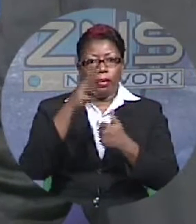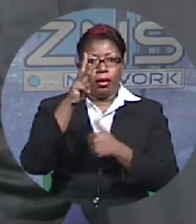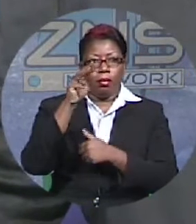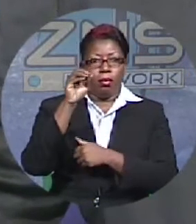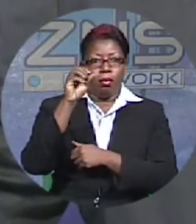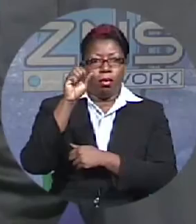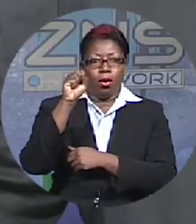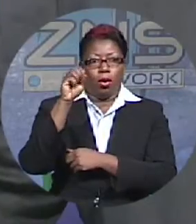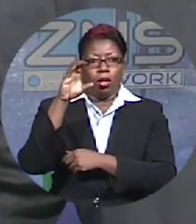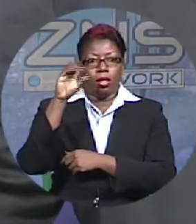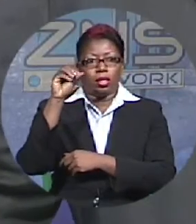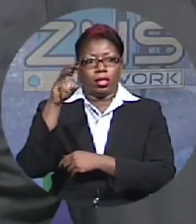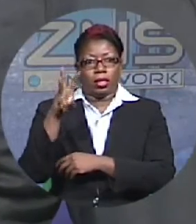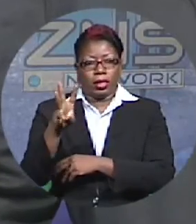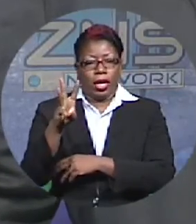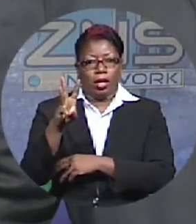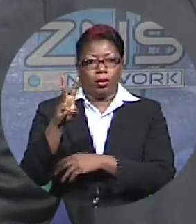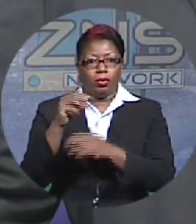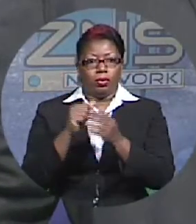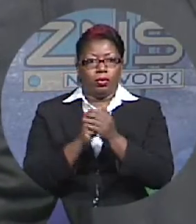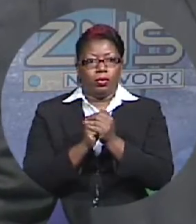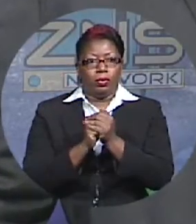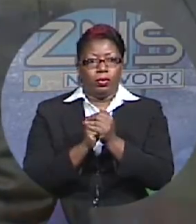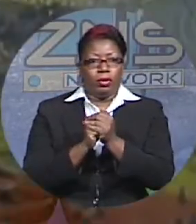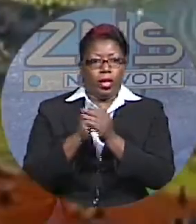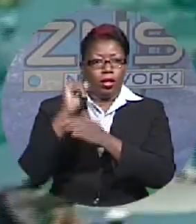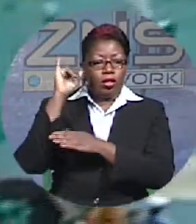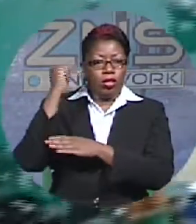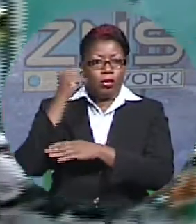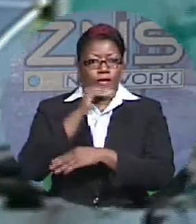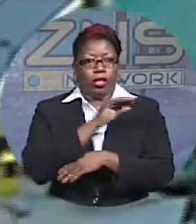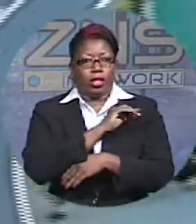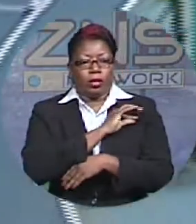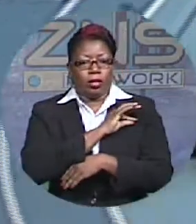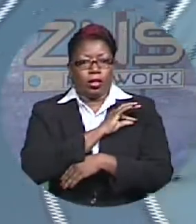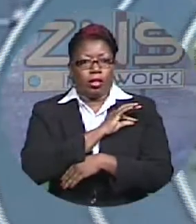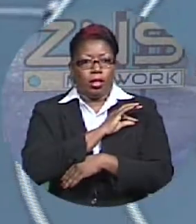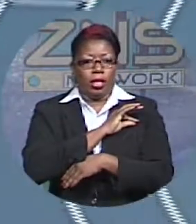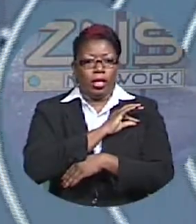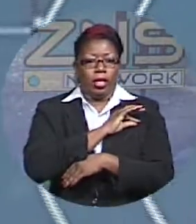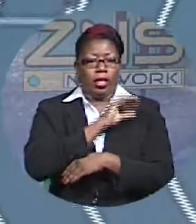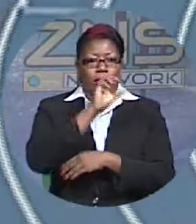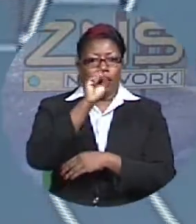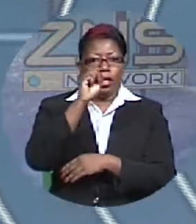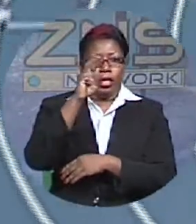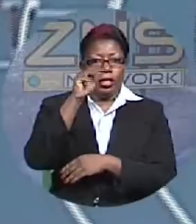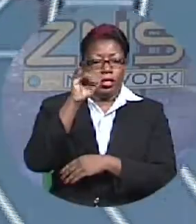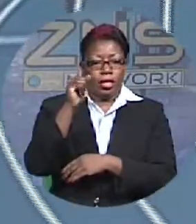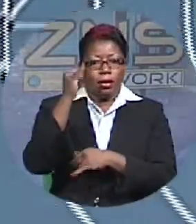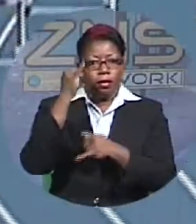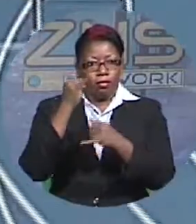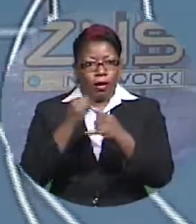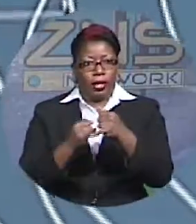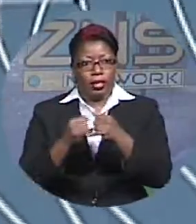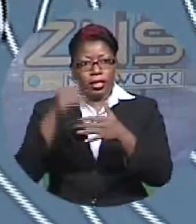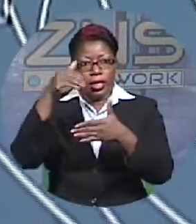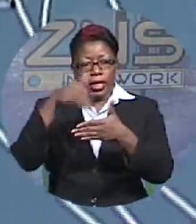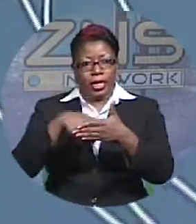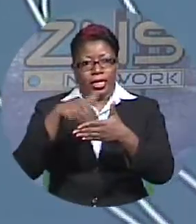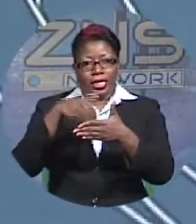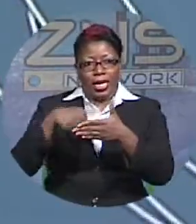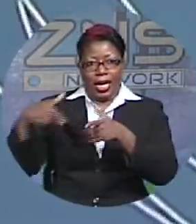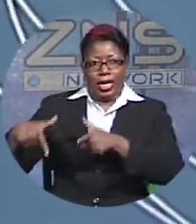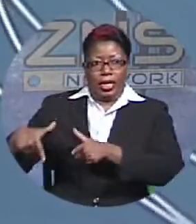look at Jeffrey Gibson. He started things off for the Bahamas today in the semifinals of the 400 hurdles. Jeffrey on the inside